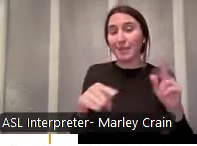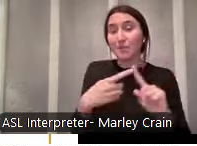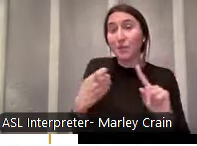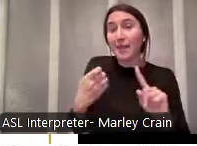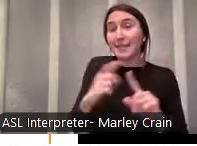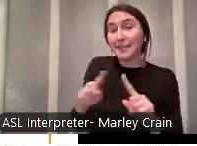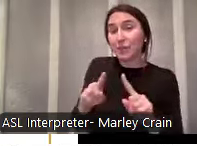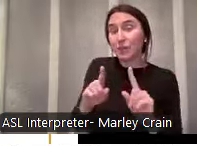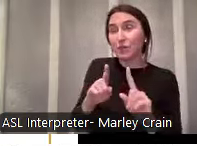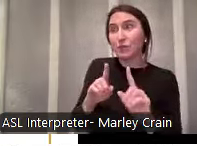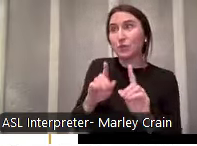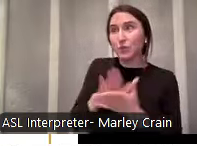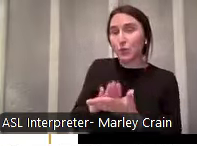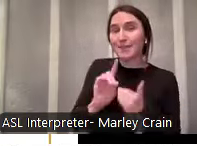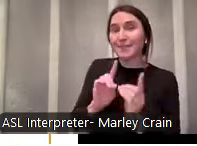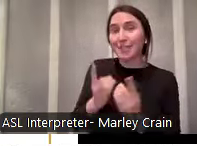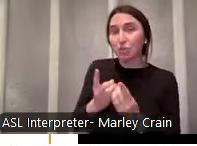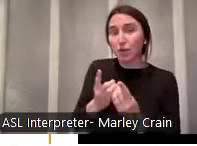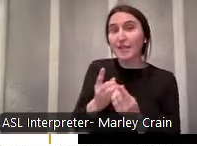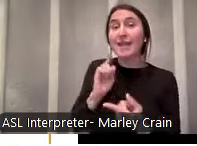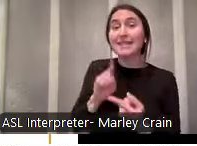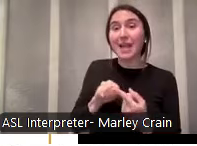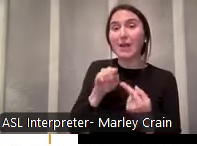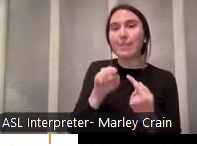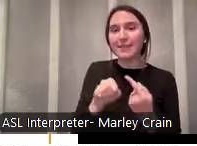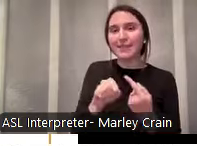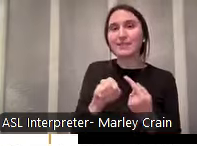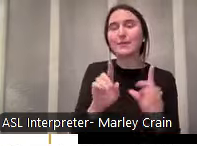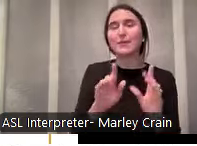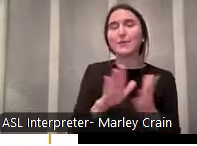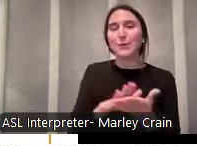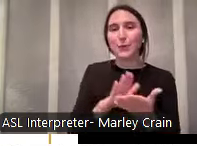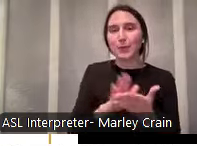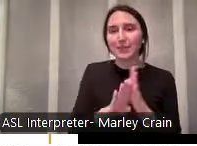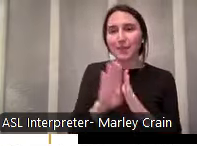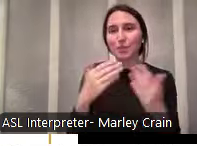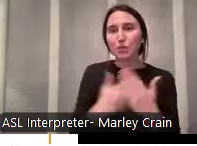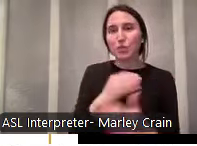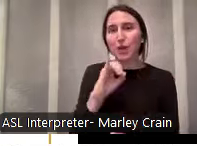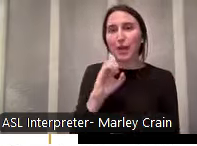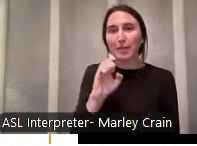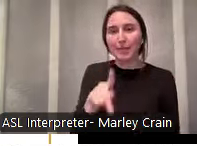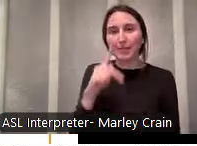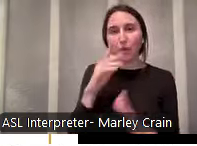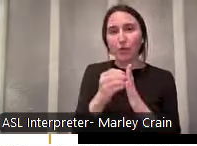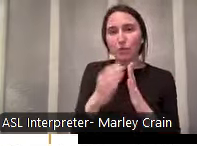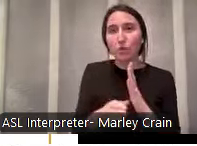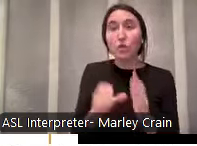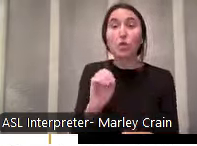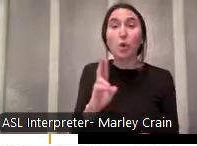DOE develops a new IEP for the student? Or will there be an interim or temporary IEP developed pending